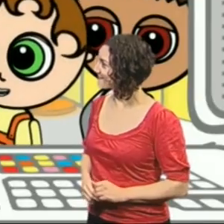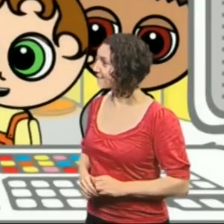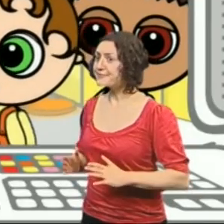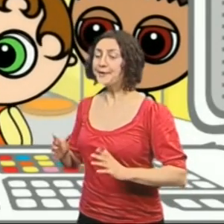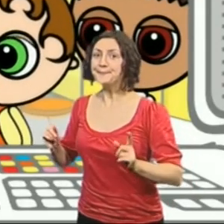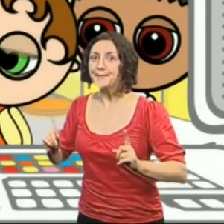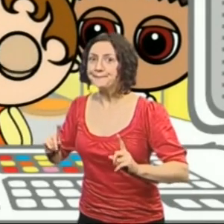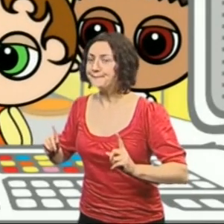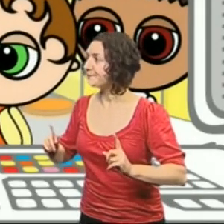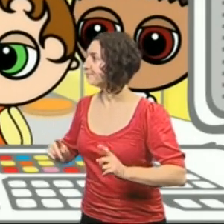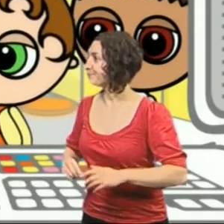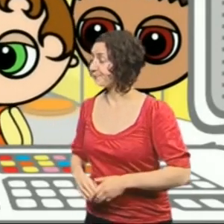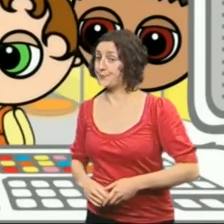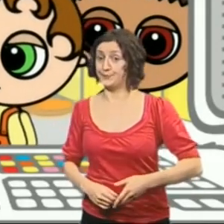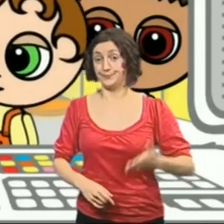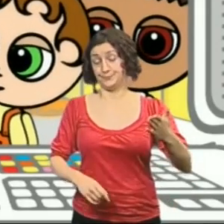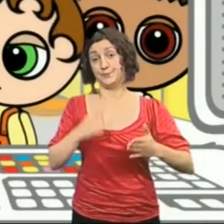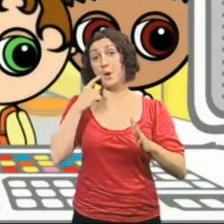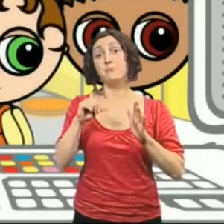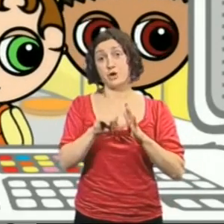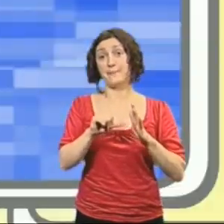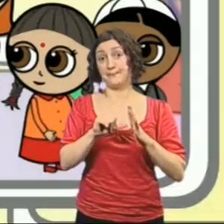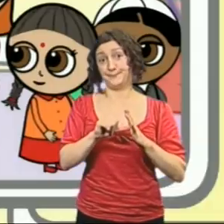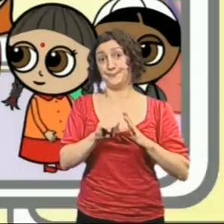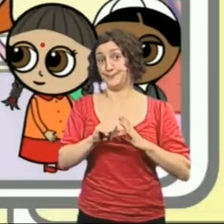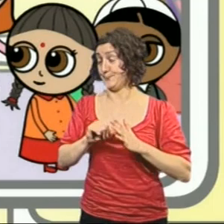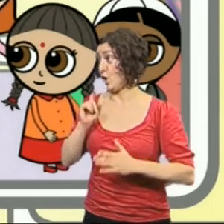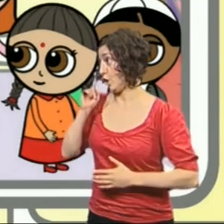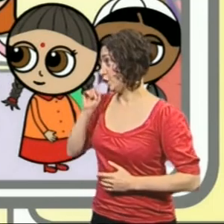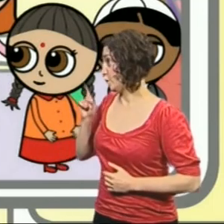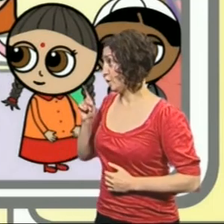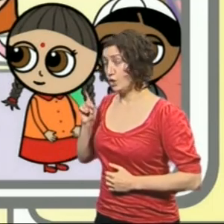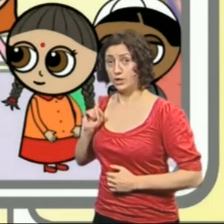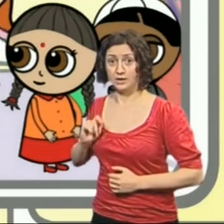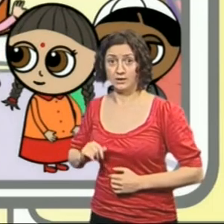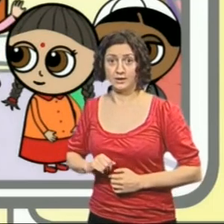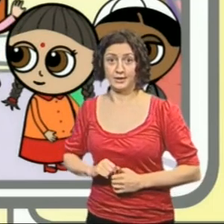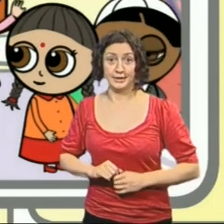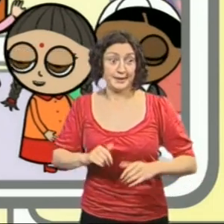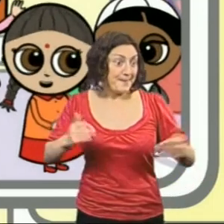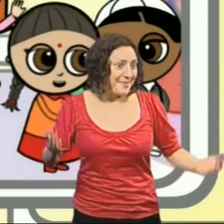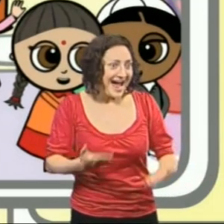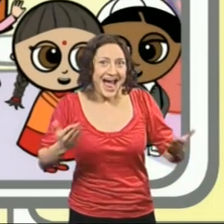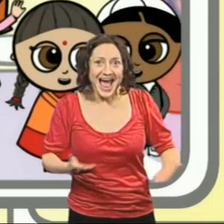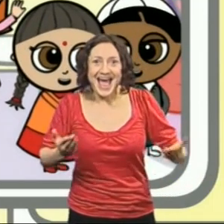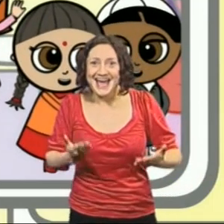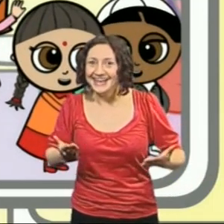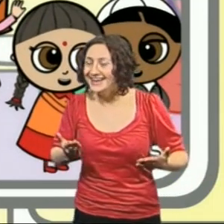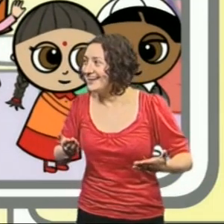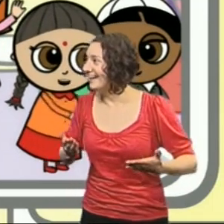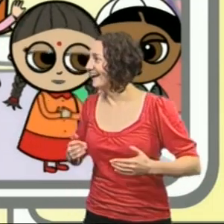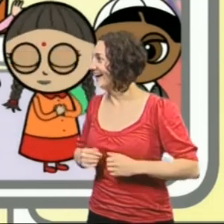What is it, Gabrielle? There's a problem on Jarm. Look. Okay, children, it's playtime. Yay!